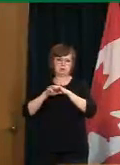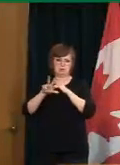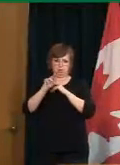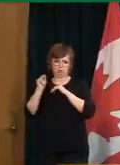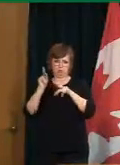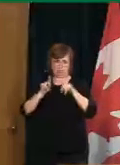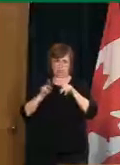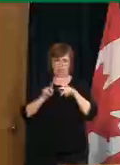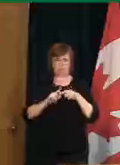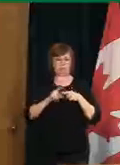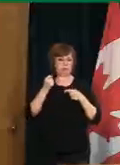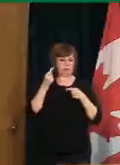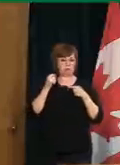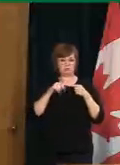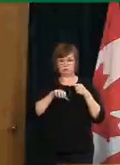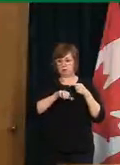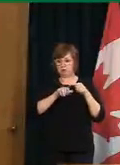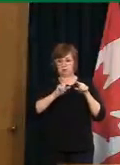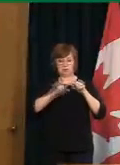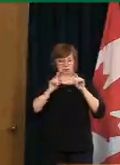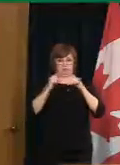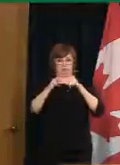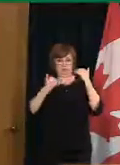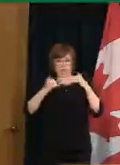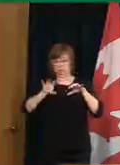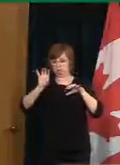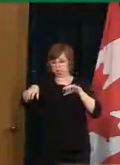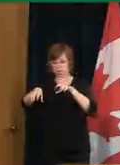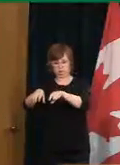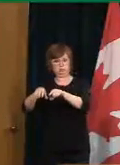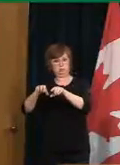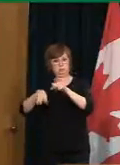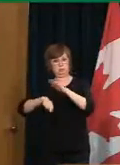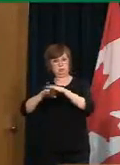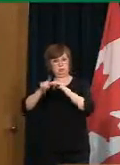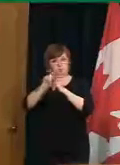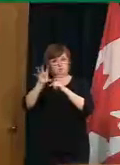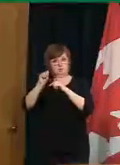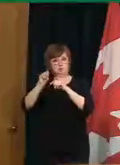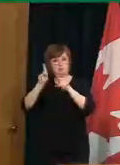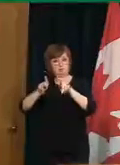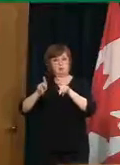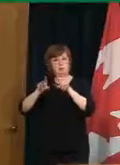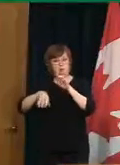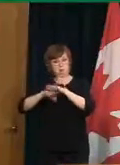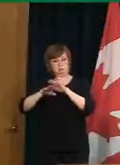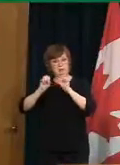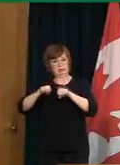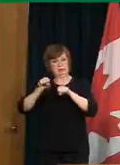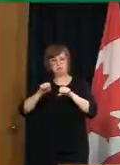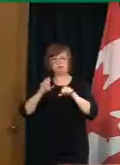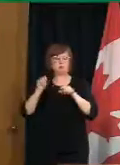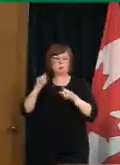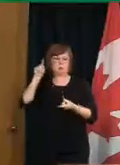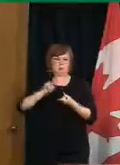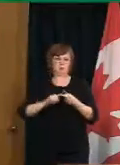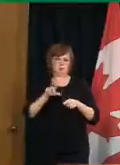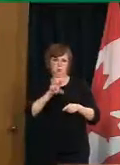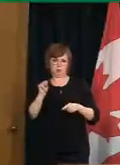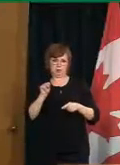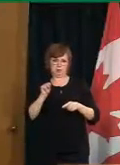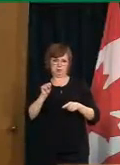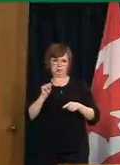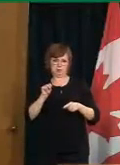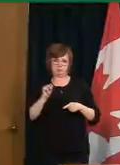have a capacity of up to 150 people. This is just a reminder that the maximum allowable